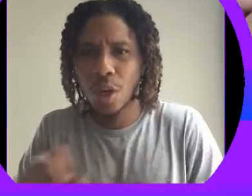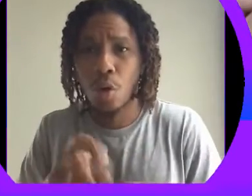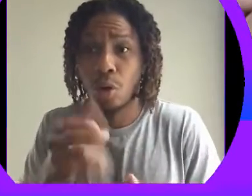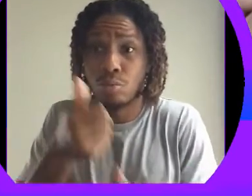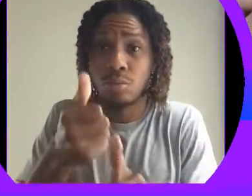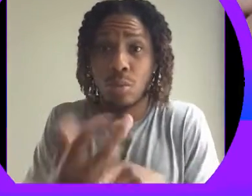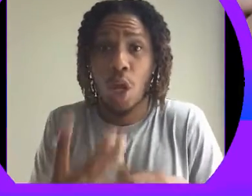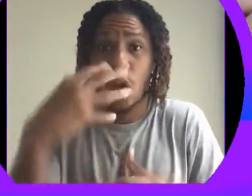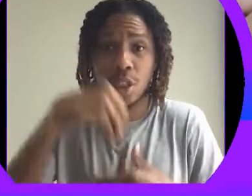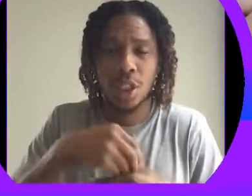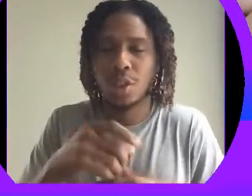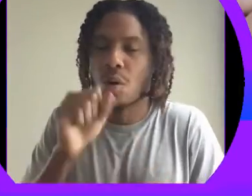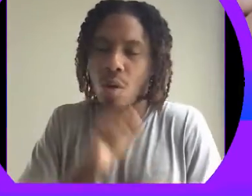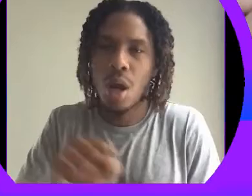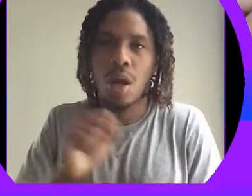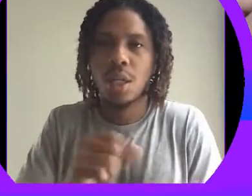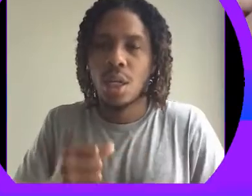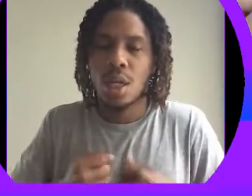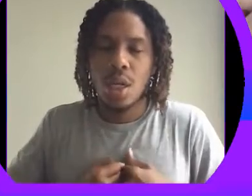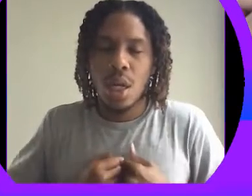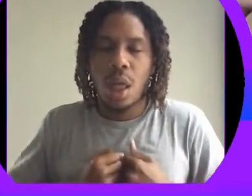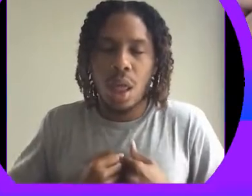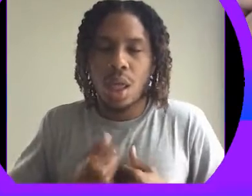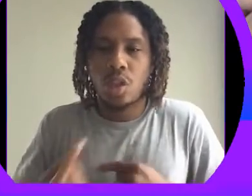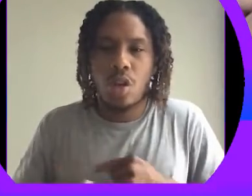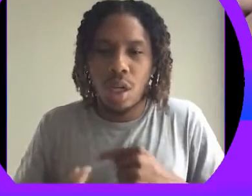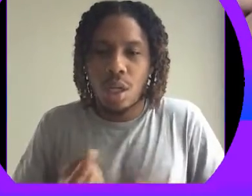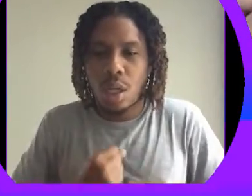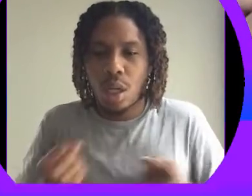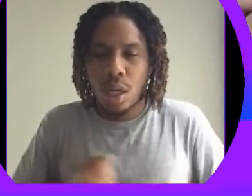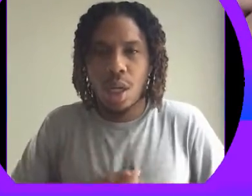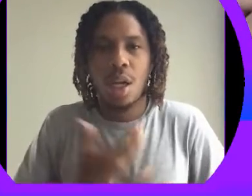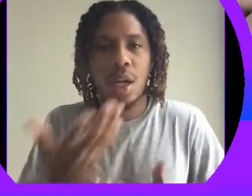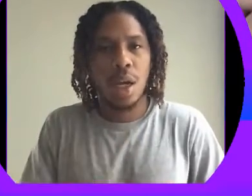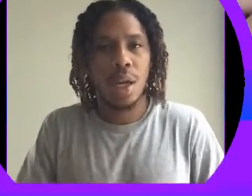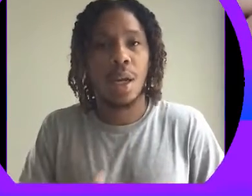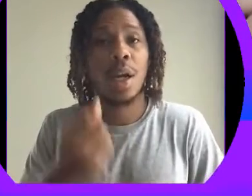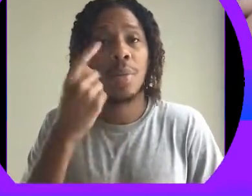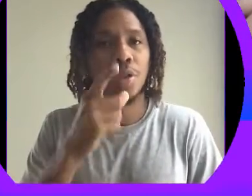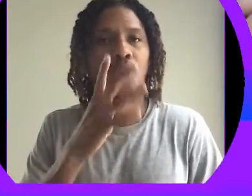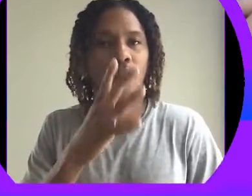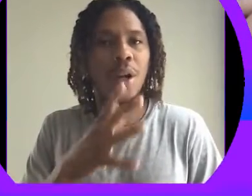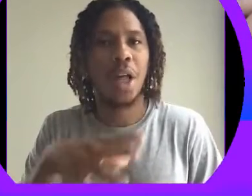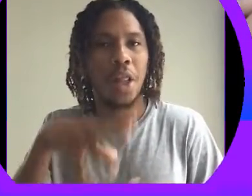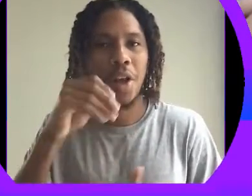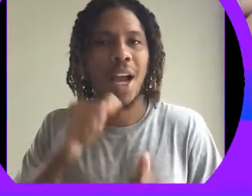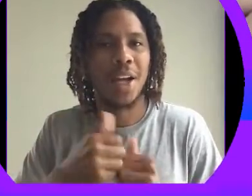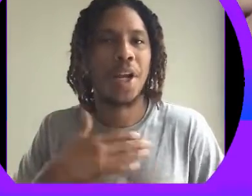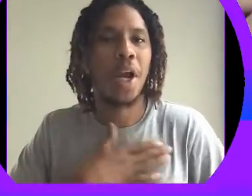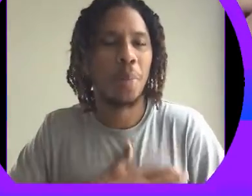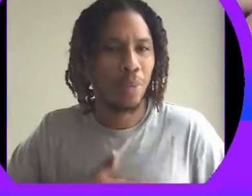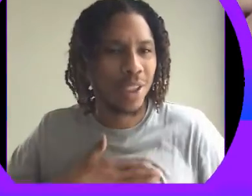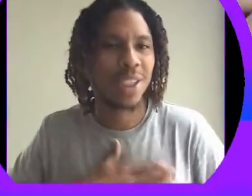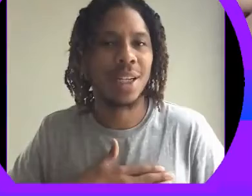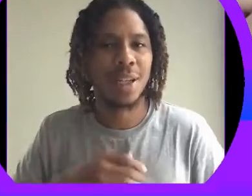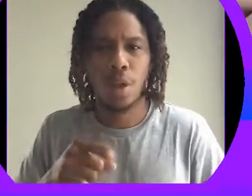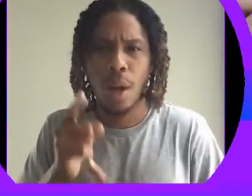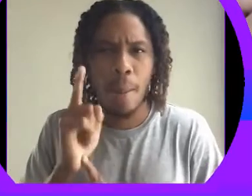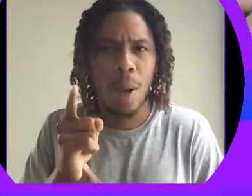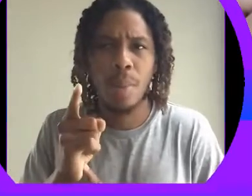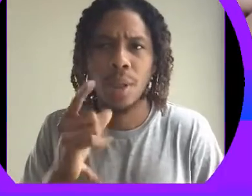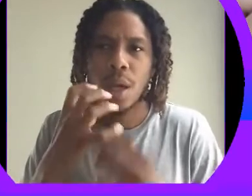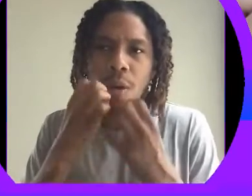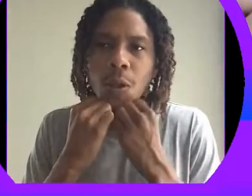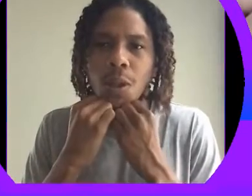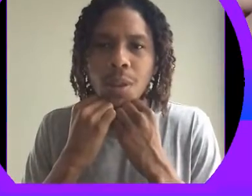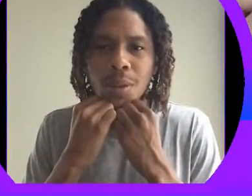you are autistic yourself, you work so hard just to express yourself, you're going to really learn to appreciate those moments,